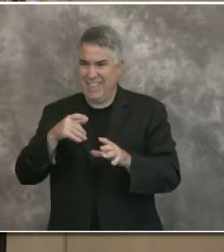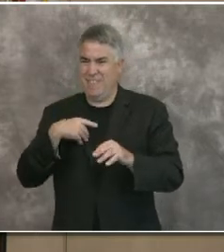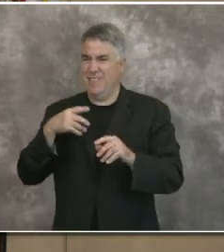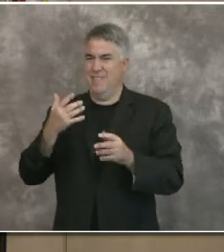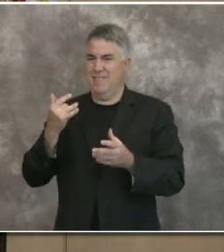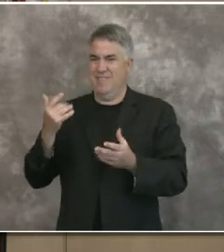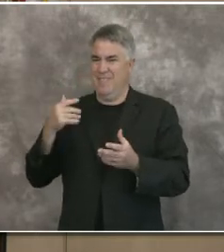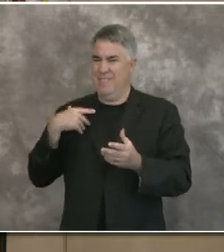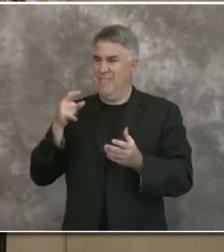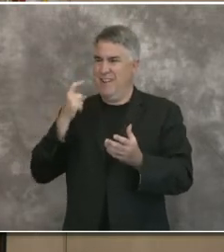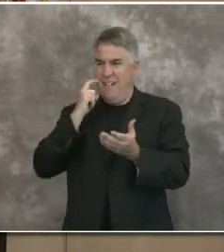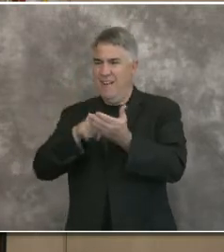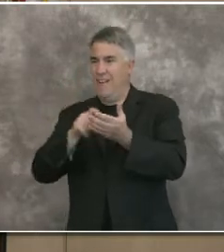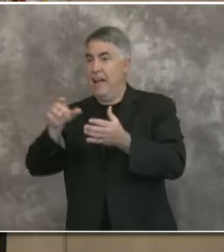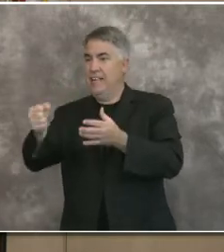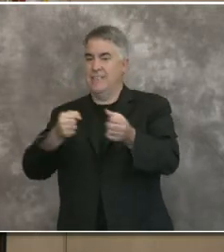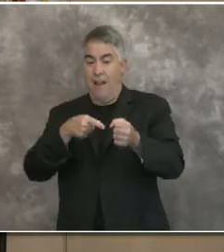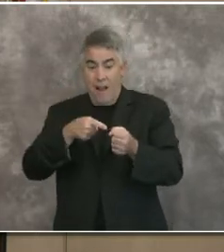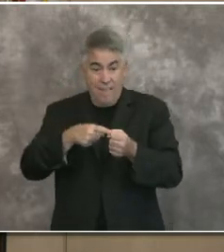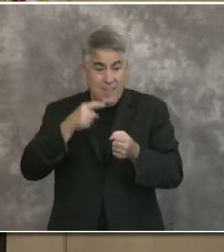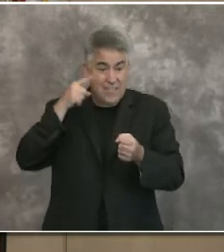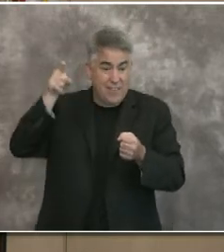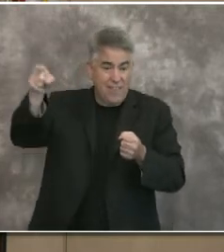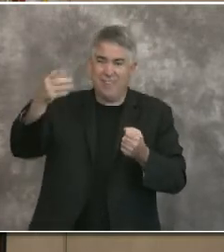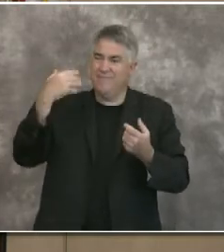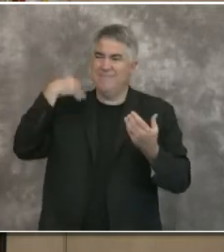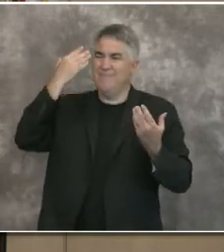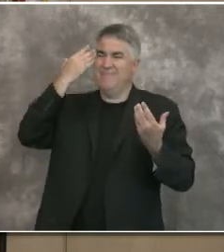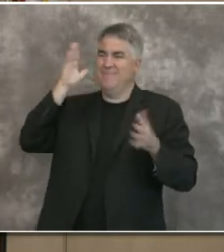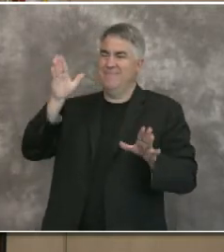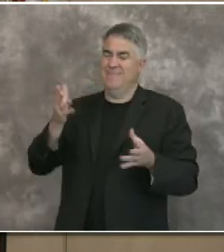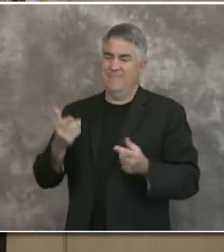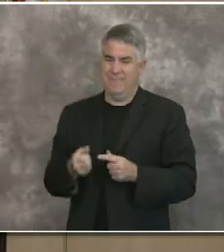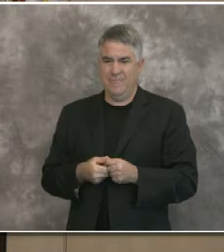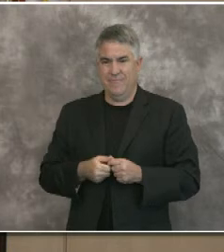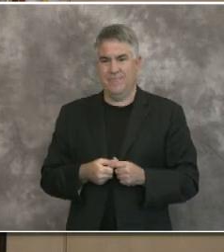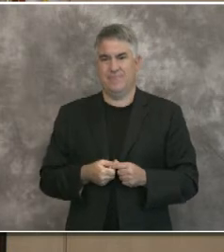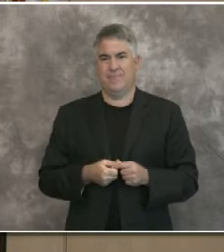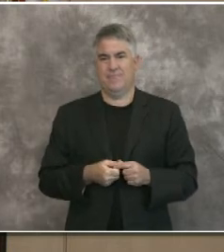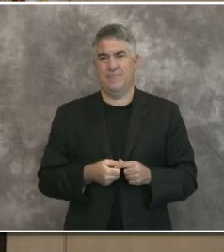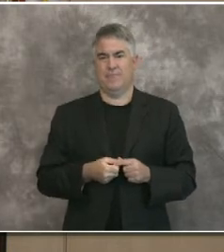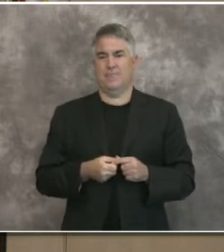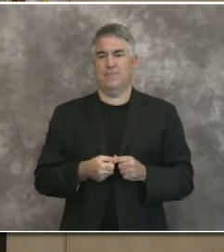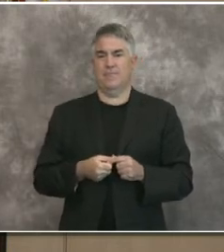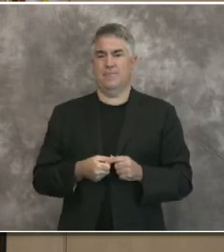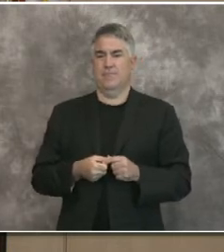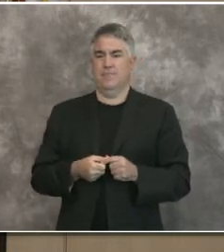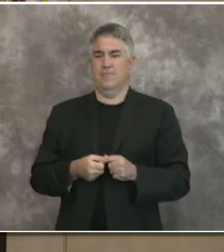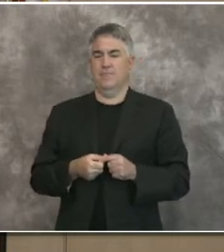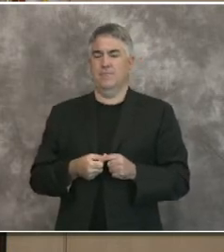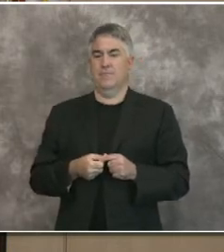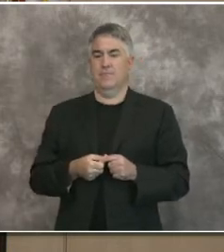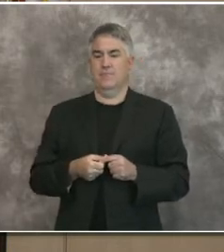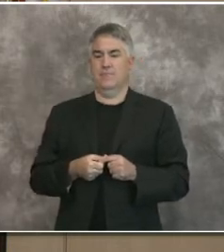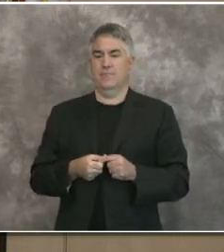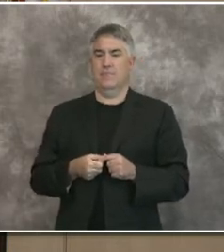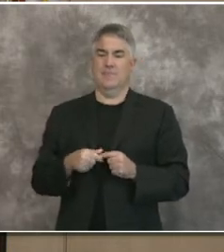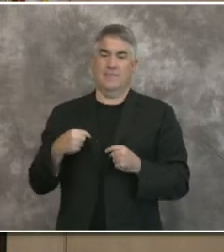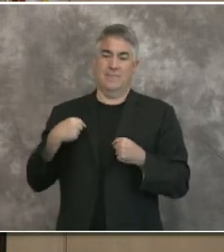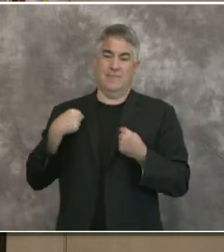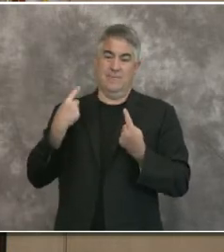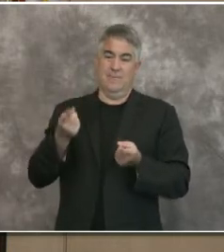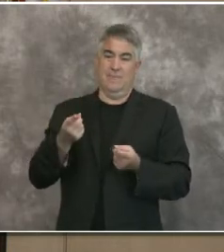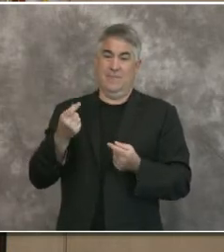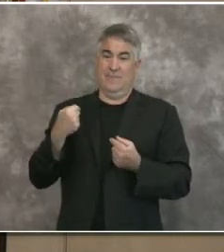events. It's a bit soon to tell about the events that have occurred since this past